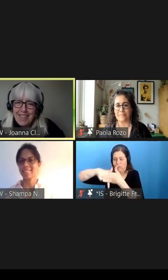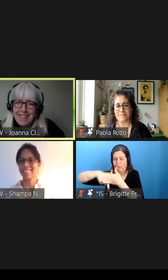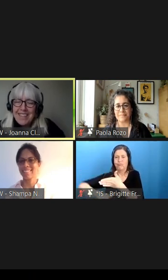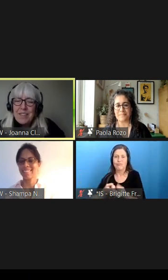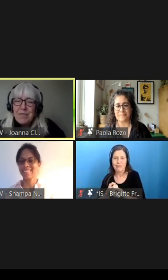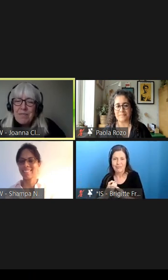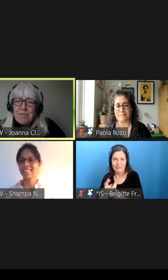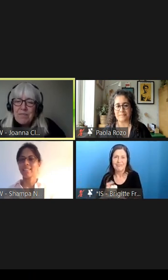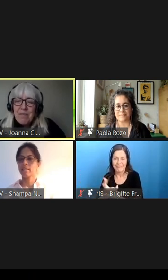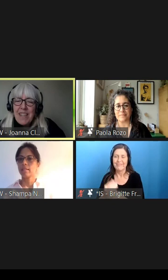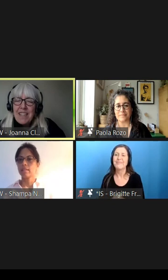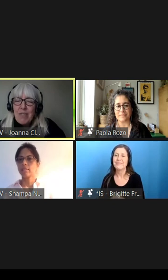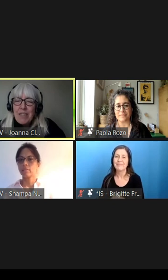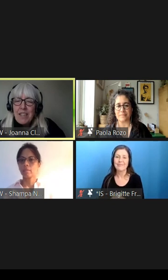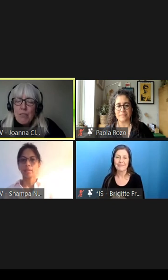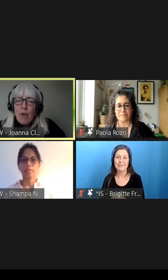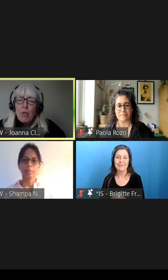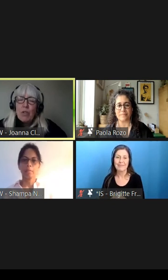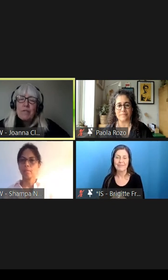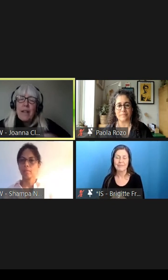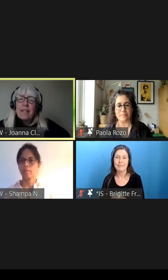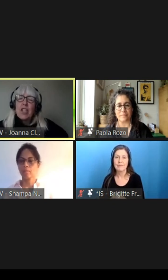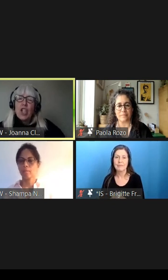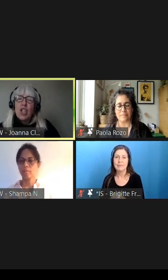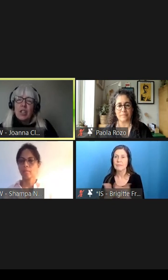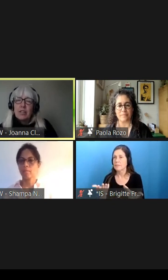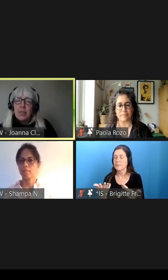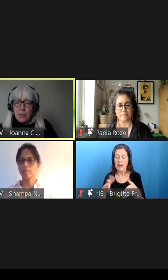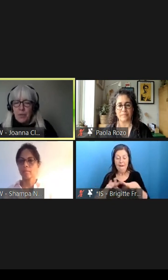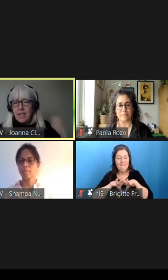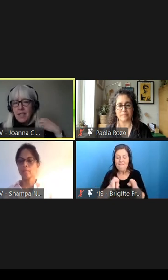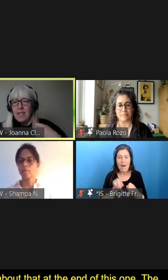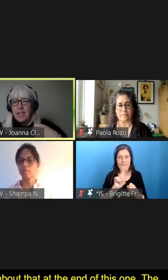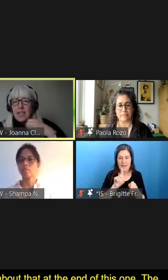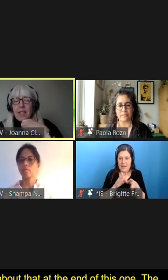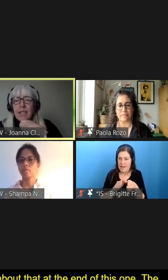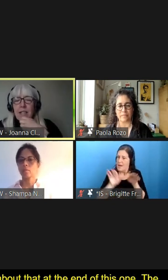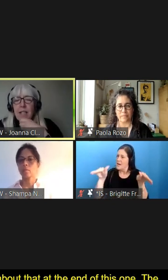one. So really the role of external community.